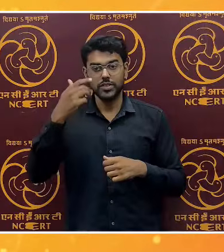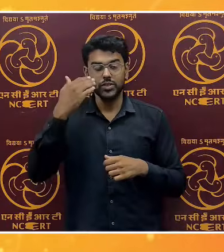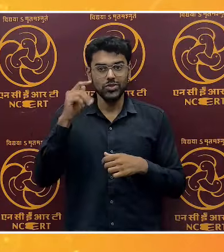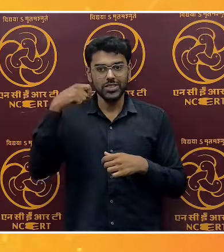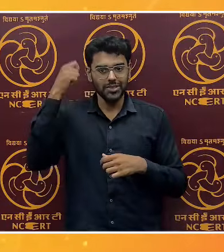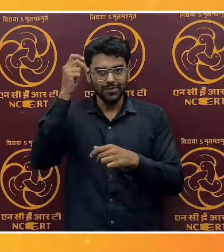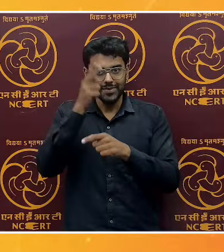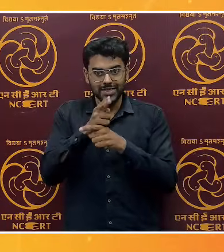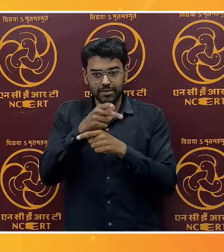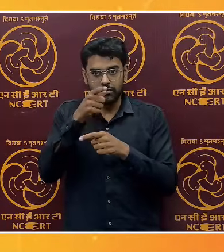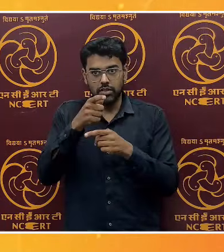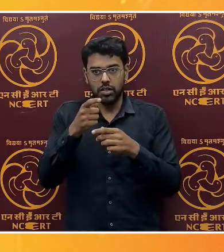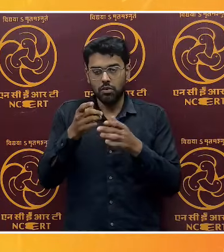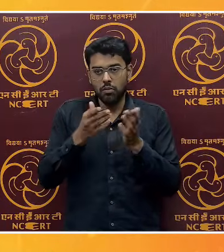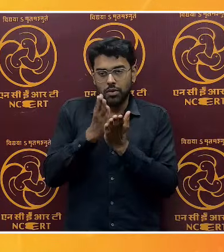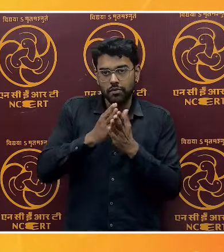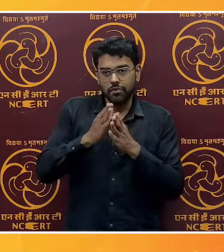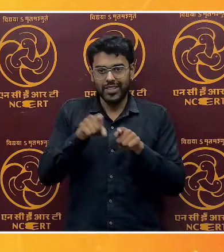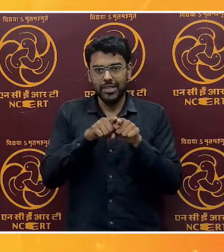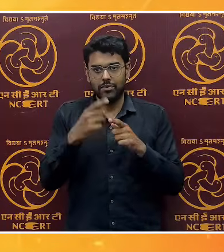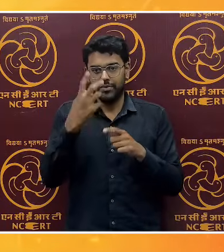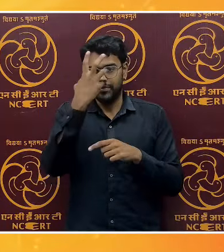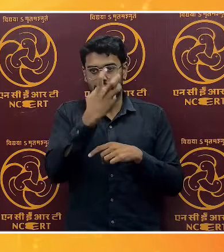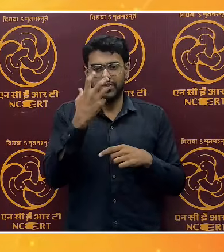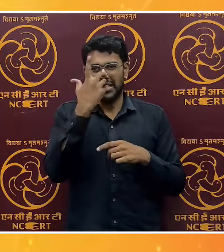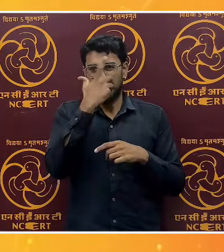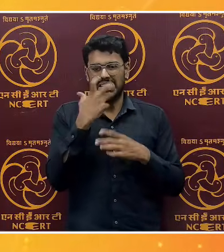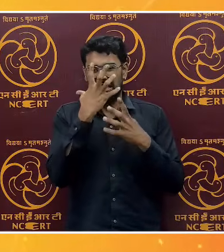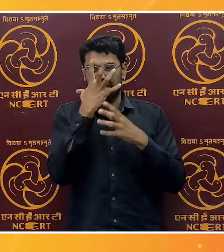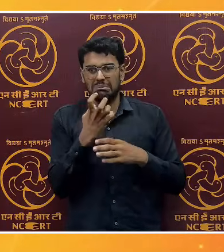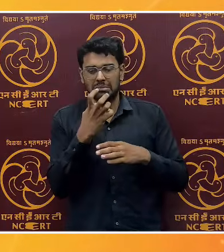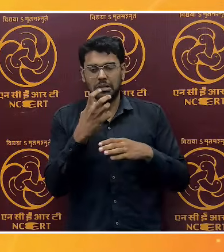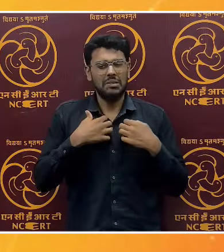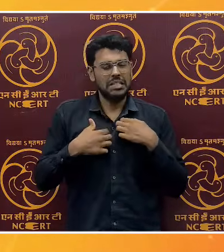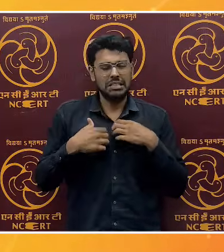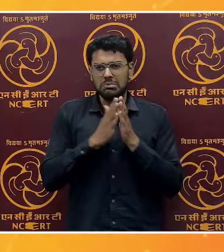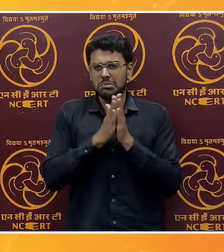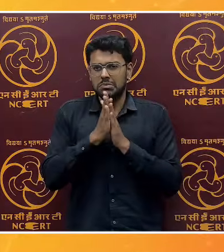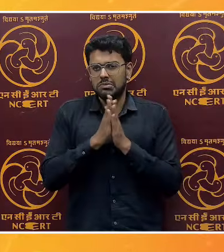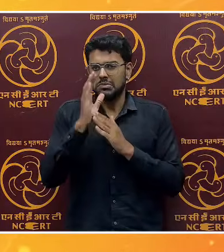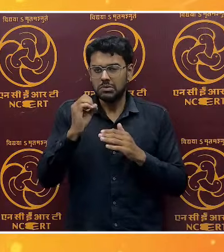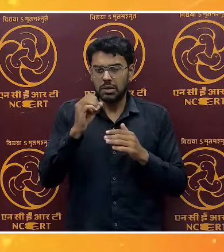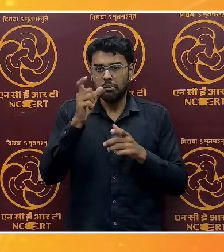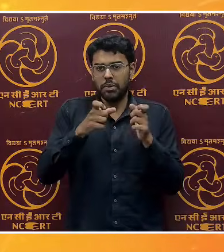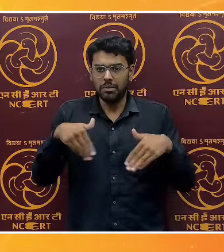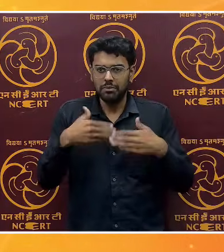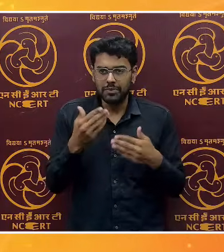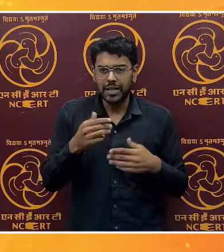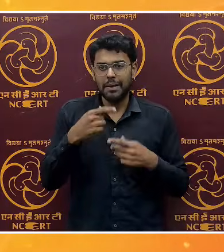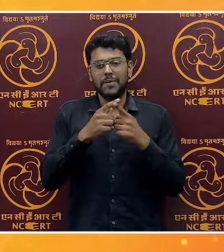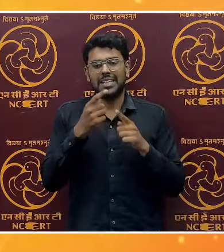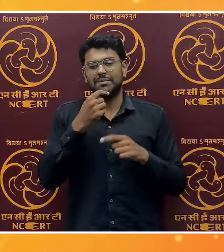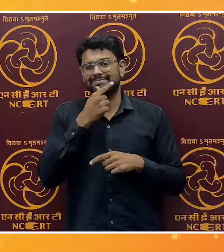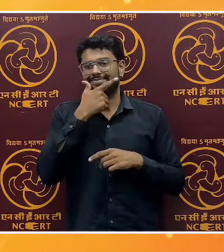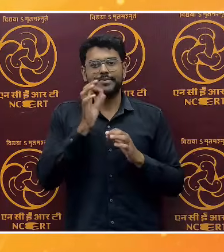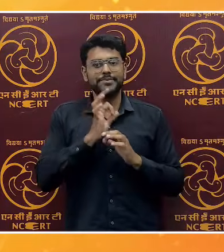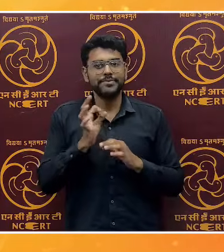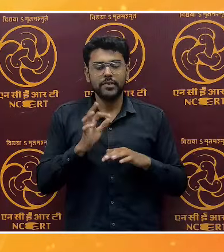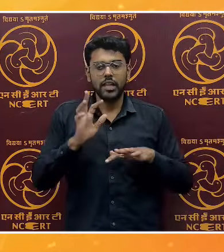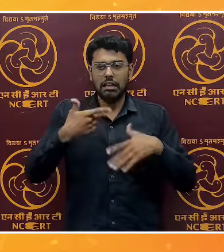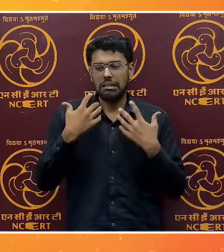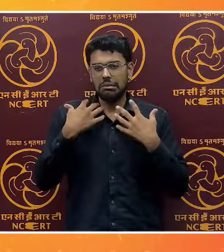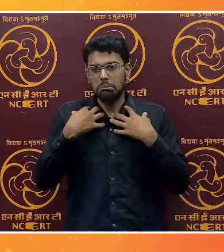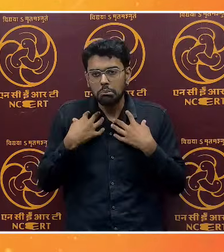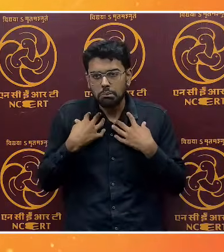See, if I'm facing a camera but my mood is very dull, I'm not interested. You're greeting people but you're not smiling. Yeah, I'm